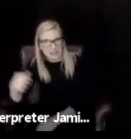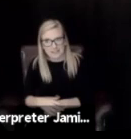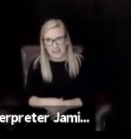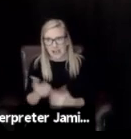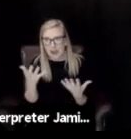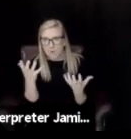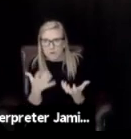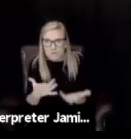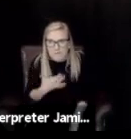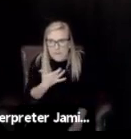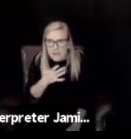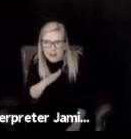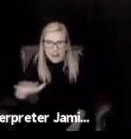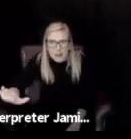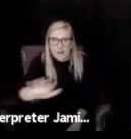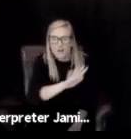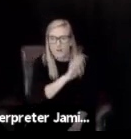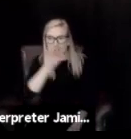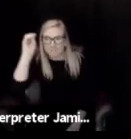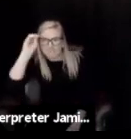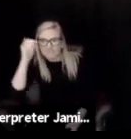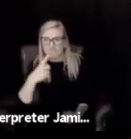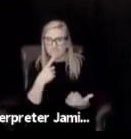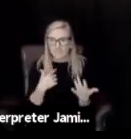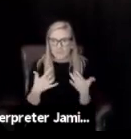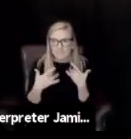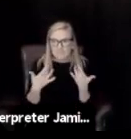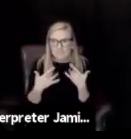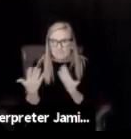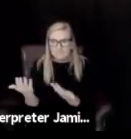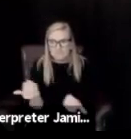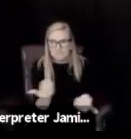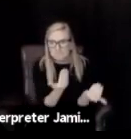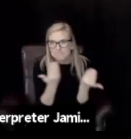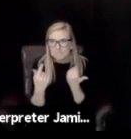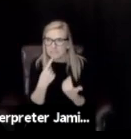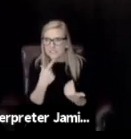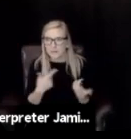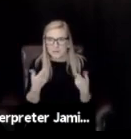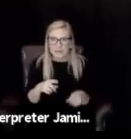feel you. Tell me what's going on in your head and in your hearts.